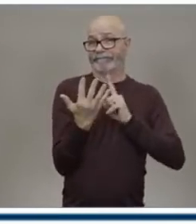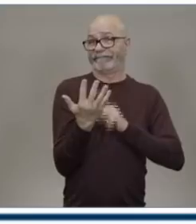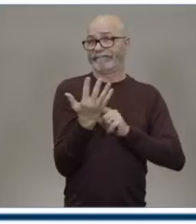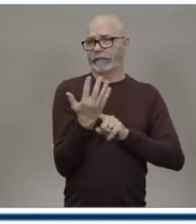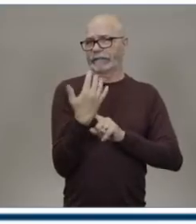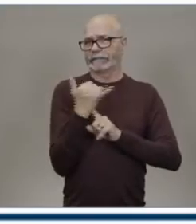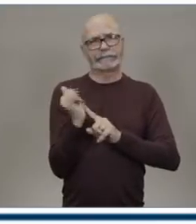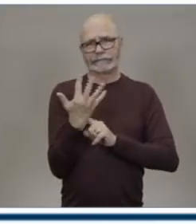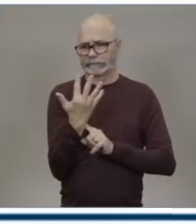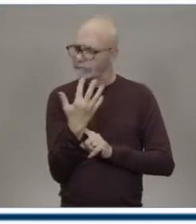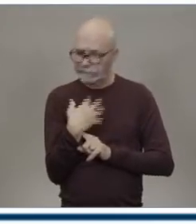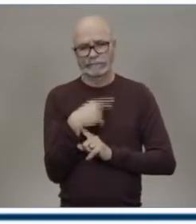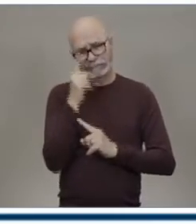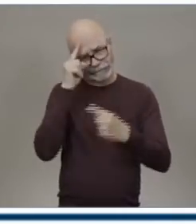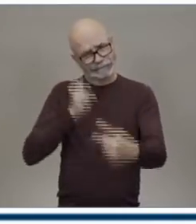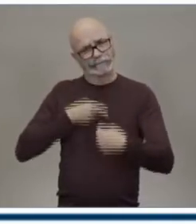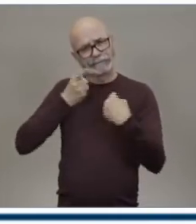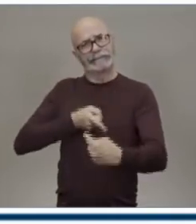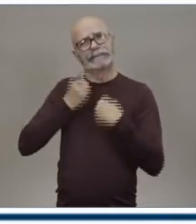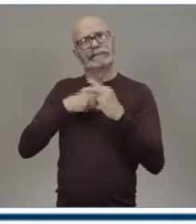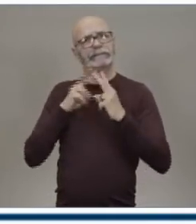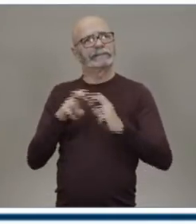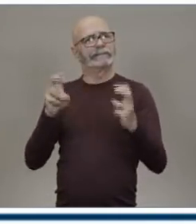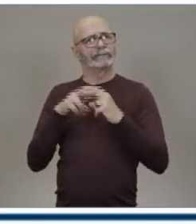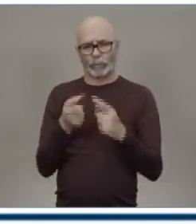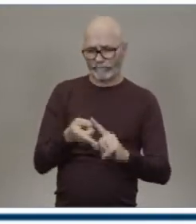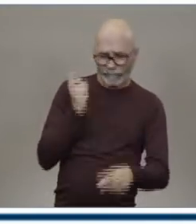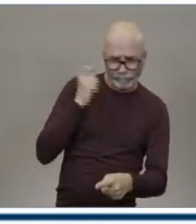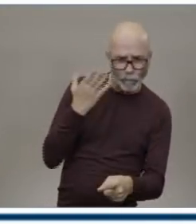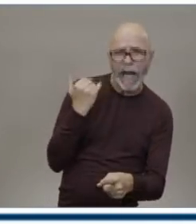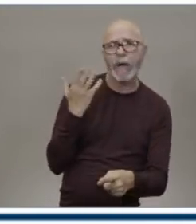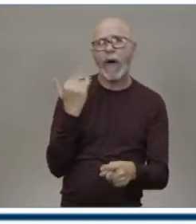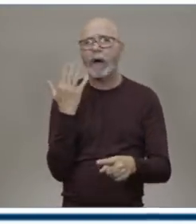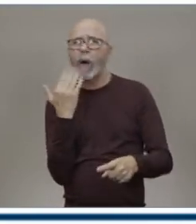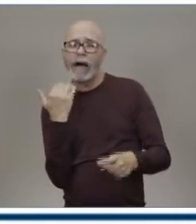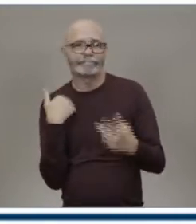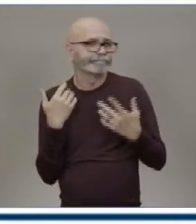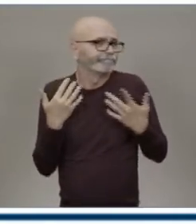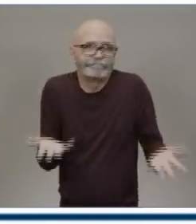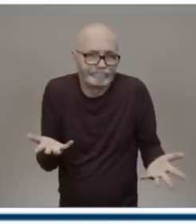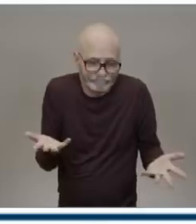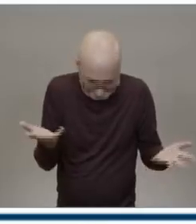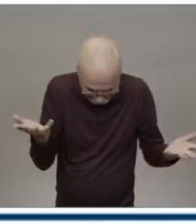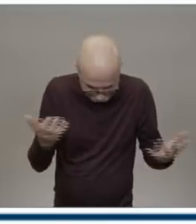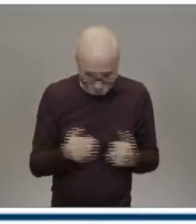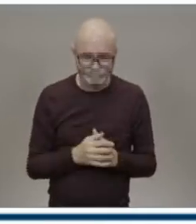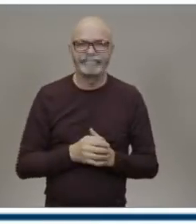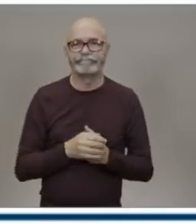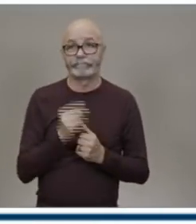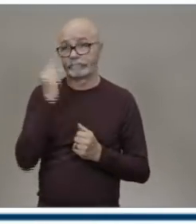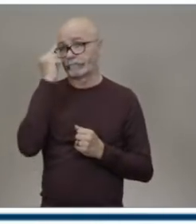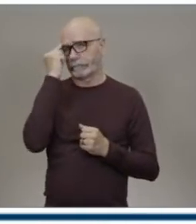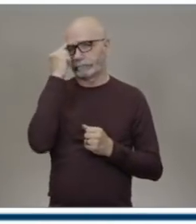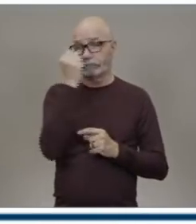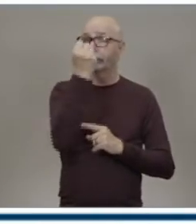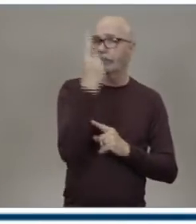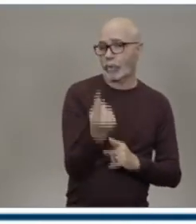still under investigation, looking for a possible source. We did have 1 case that was